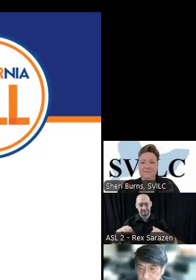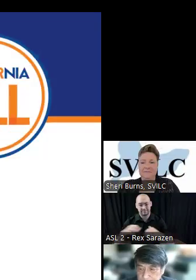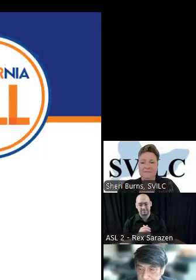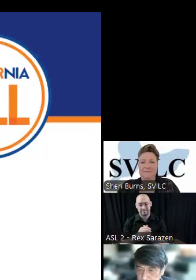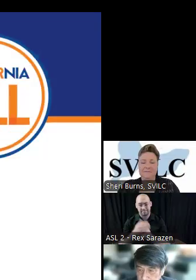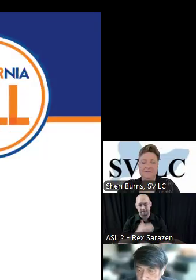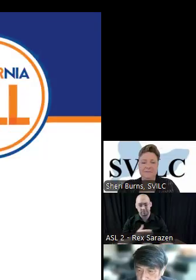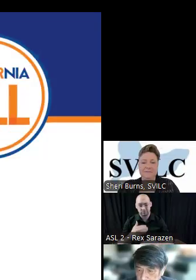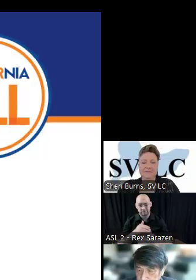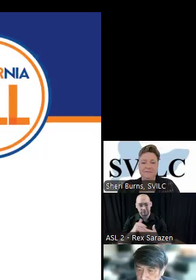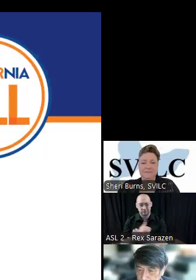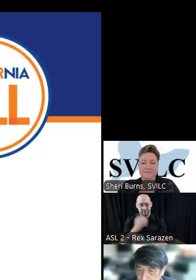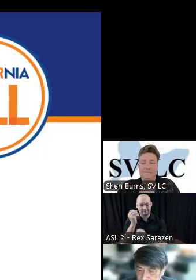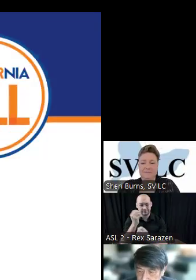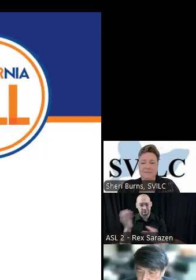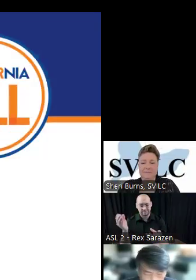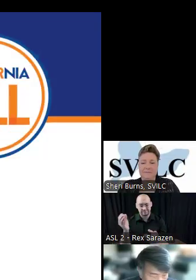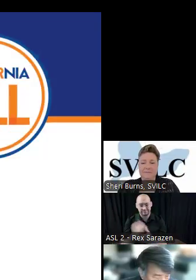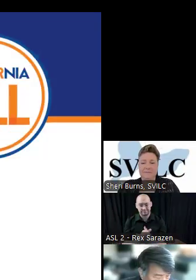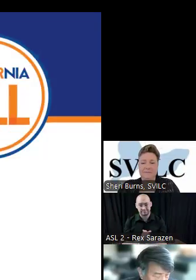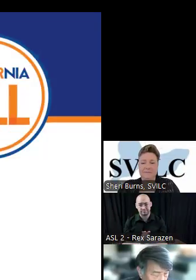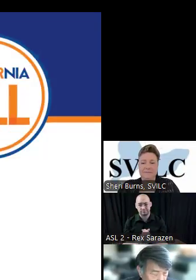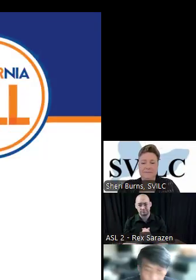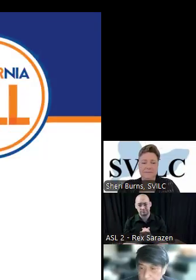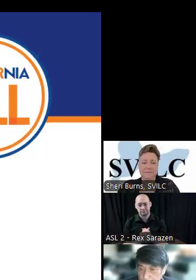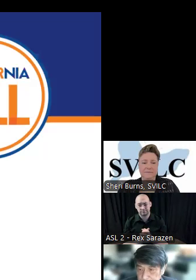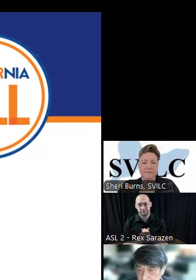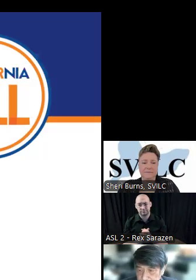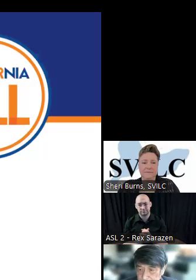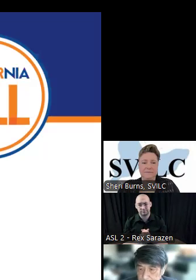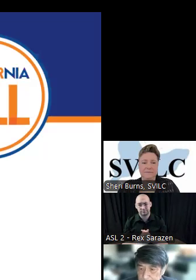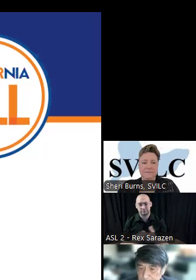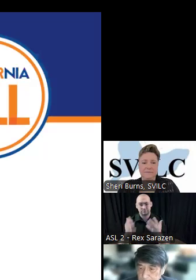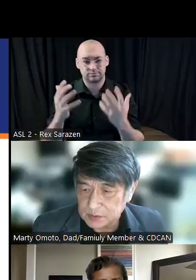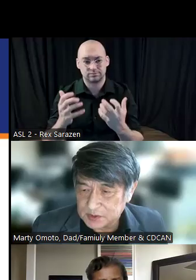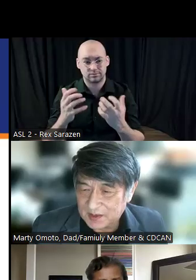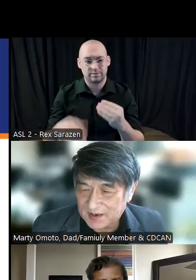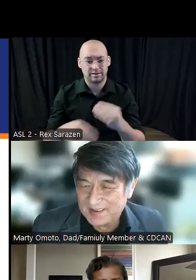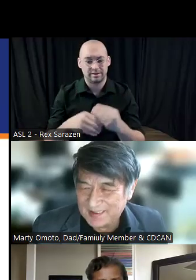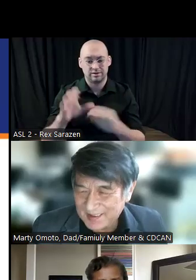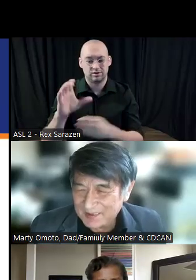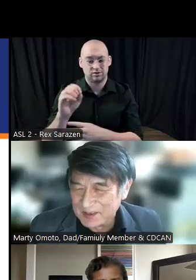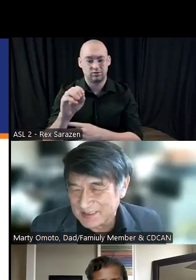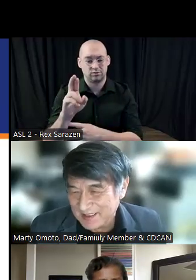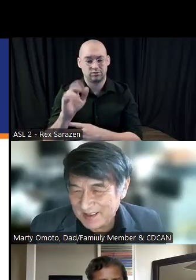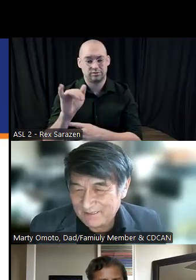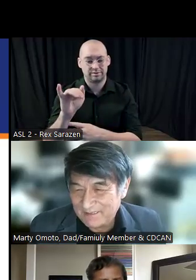Appreciate the update and the information. I wanted to also add that Corinne Jones